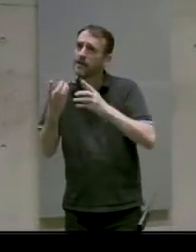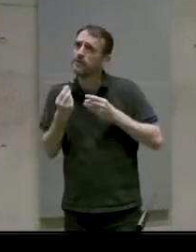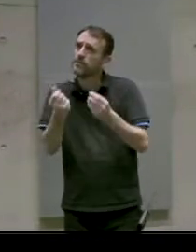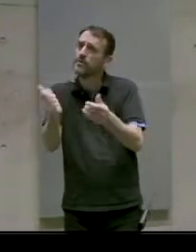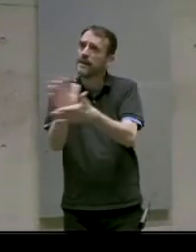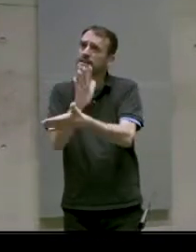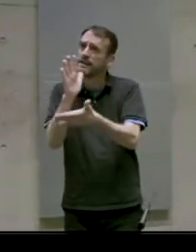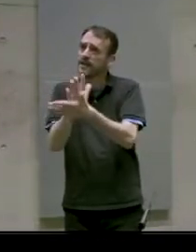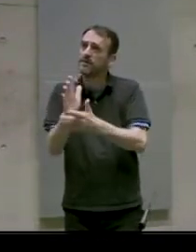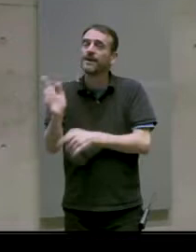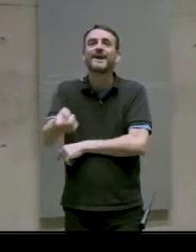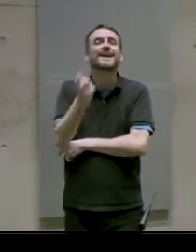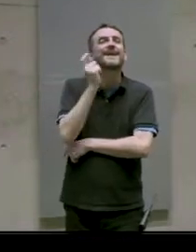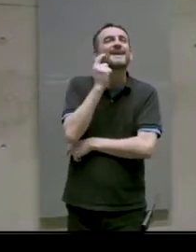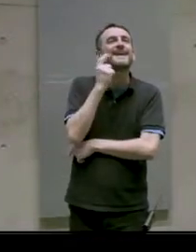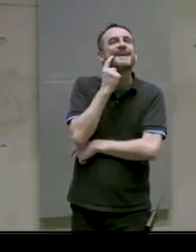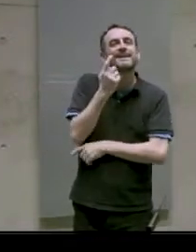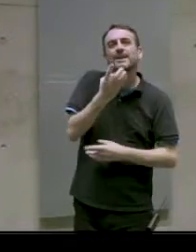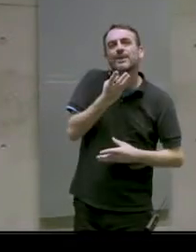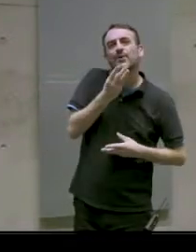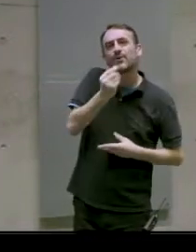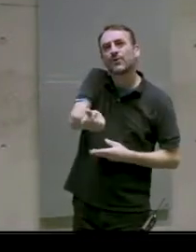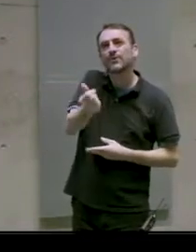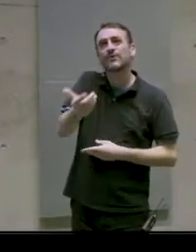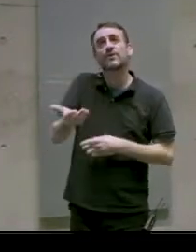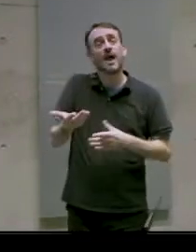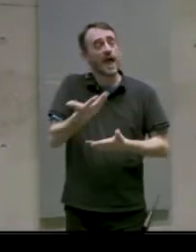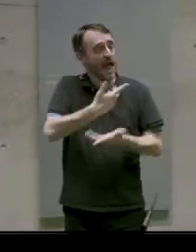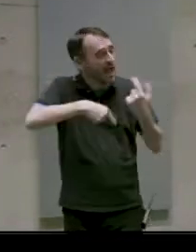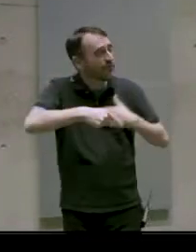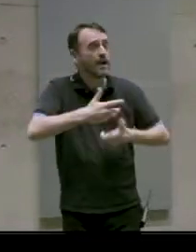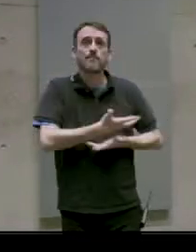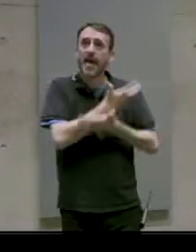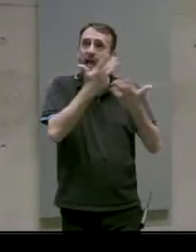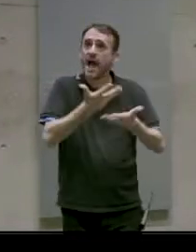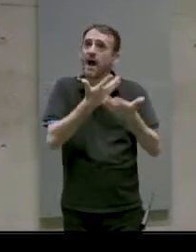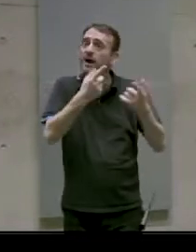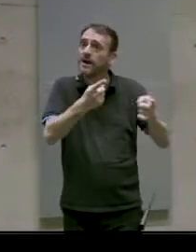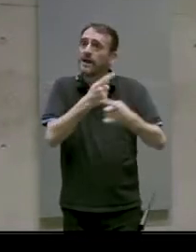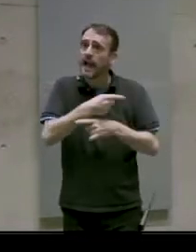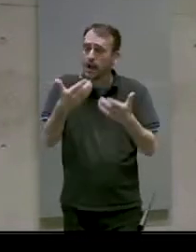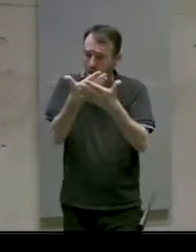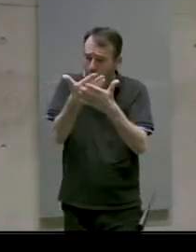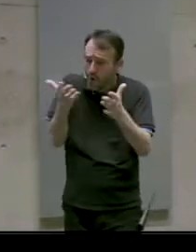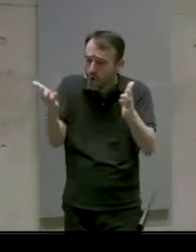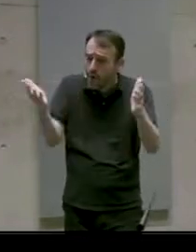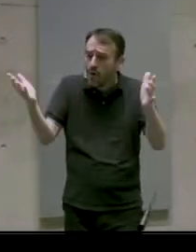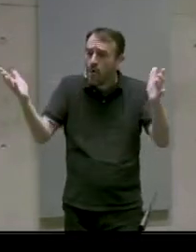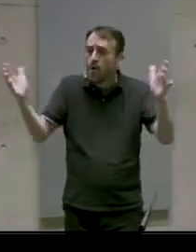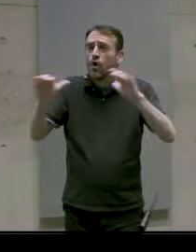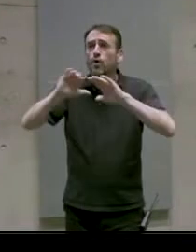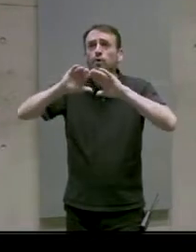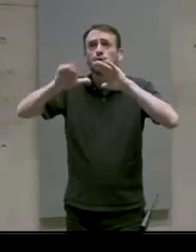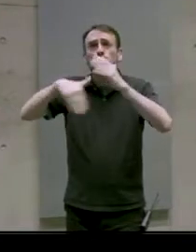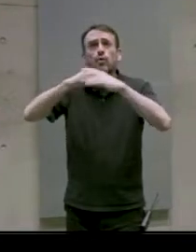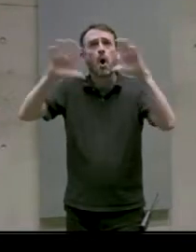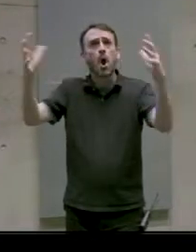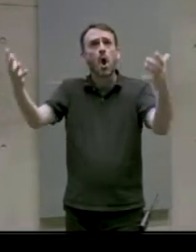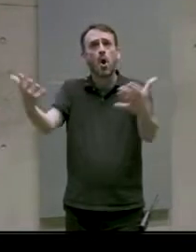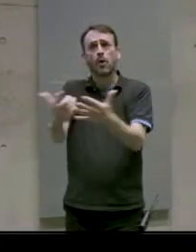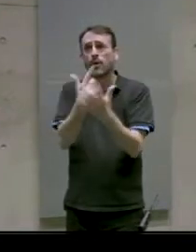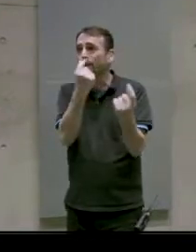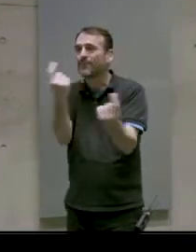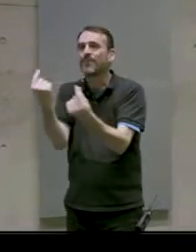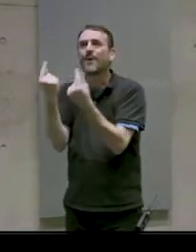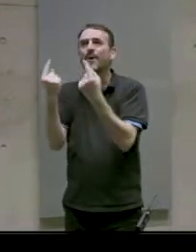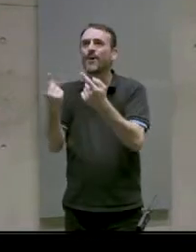A convenient, easy-to-use library, player, and editor opens up a whole new world of possibilities. Everyone